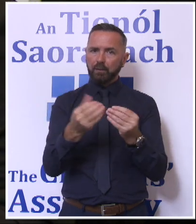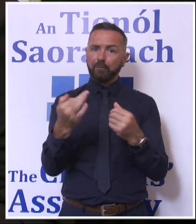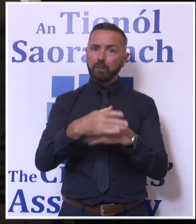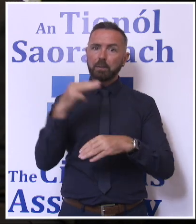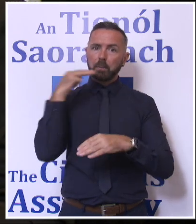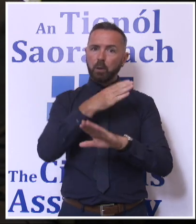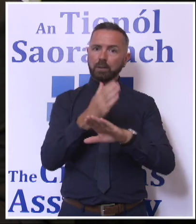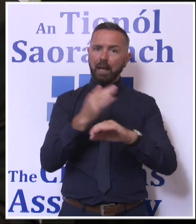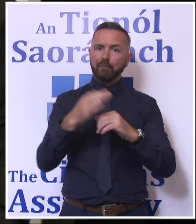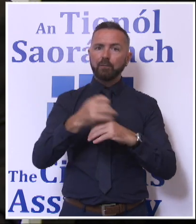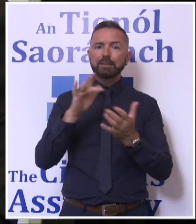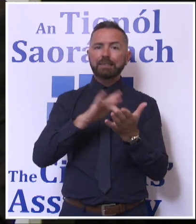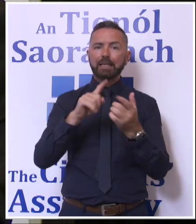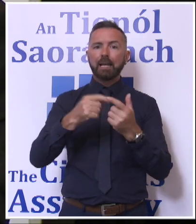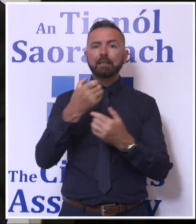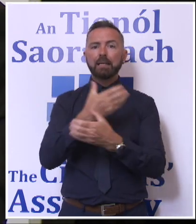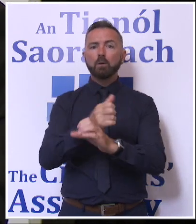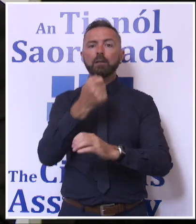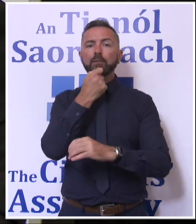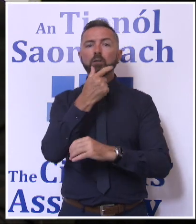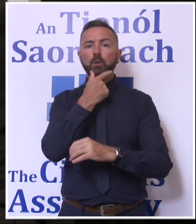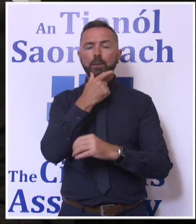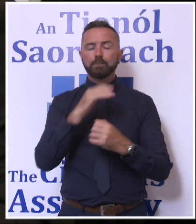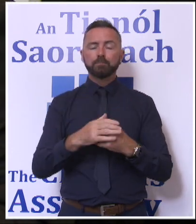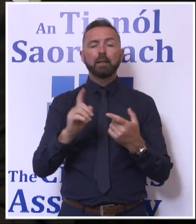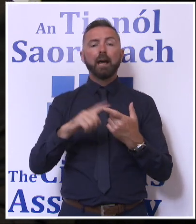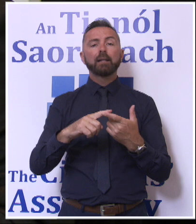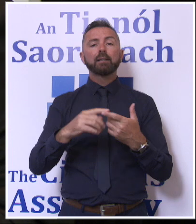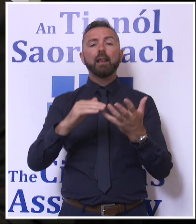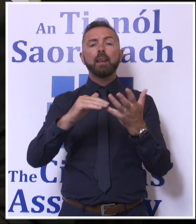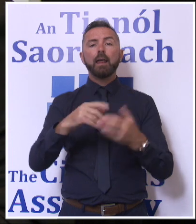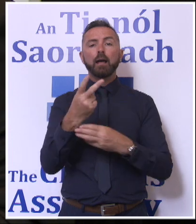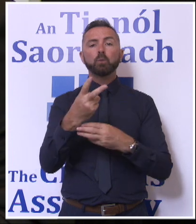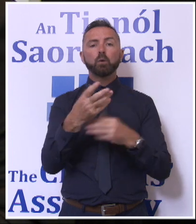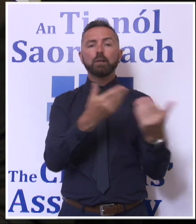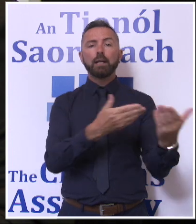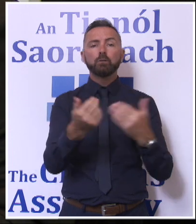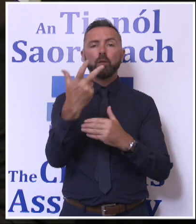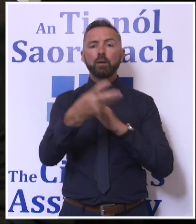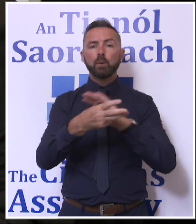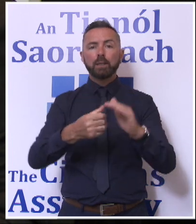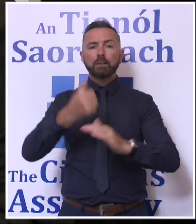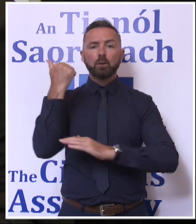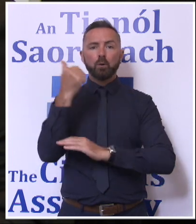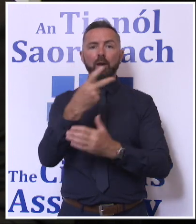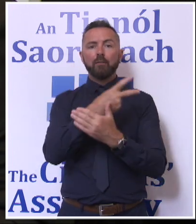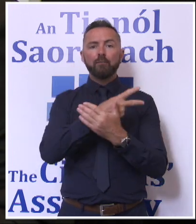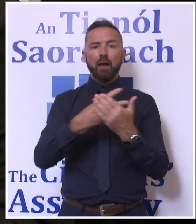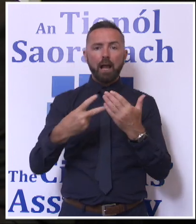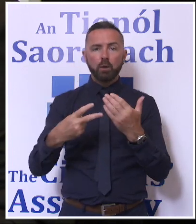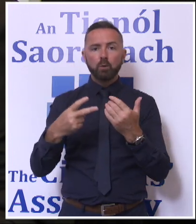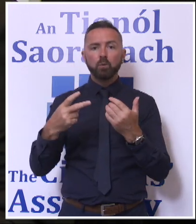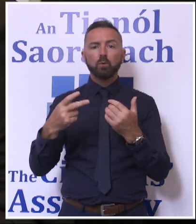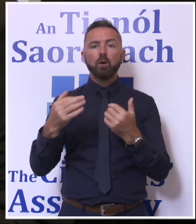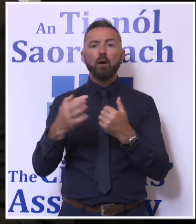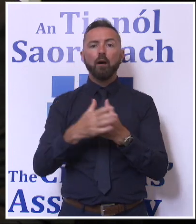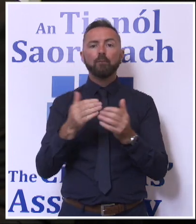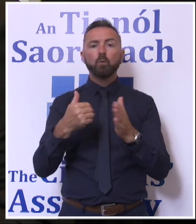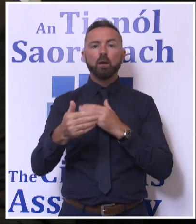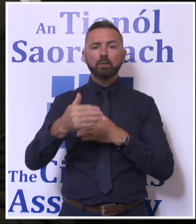the House of Oireachtas in our terms of reference. And I do quote that a Citizens' Assembly to be known as the Dublin